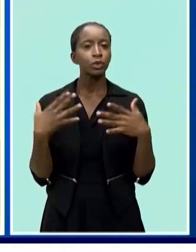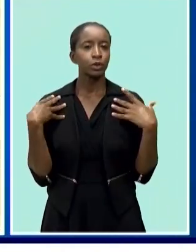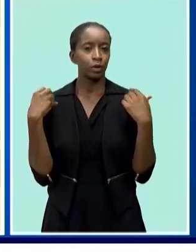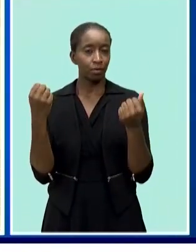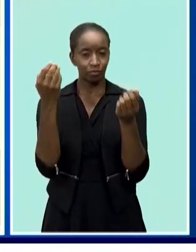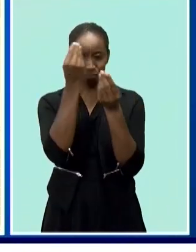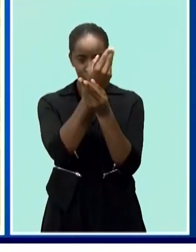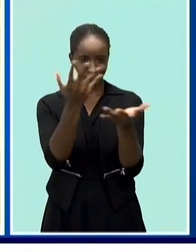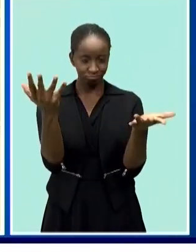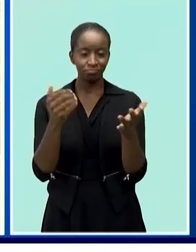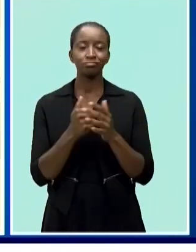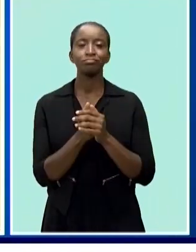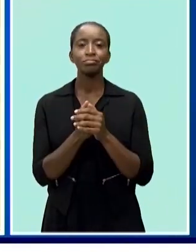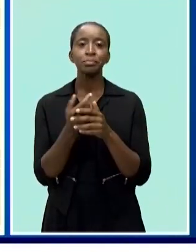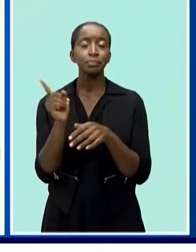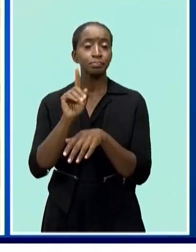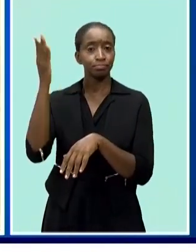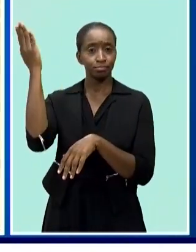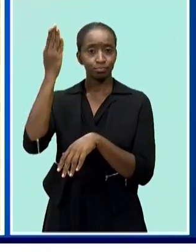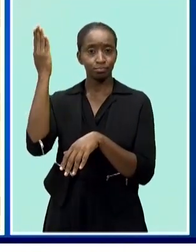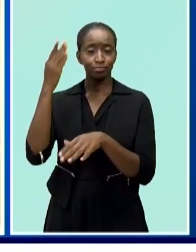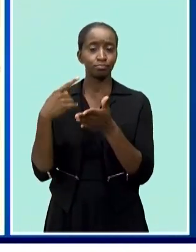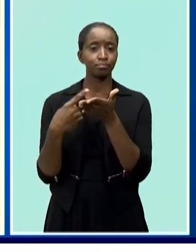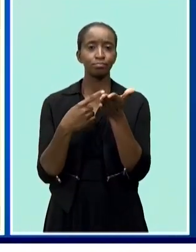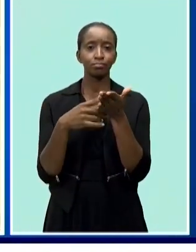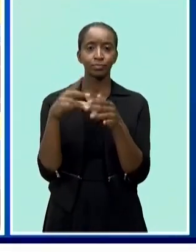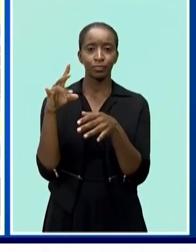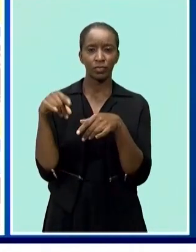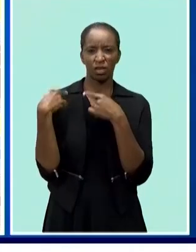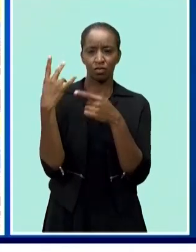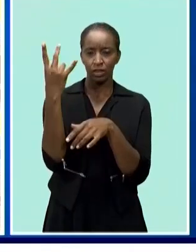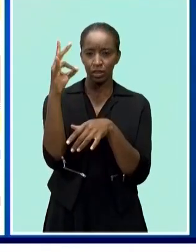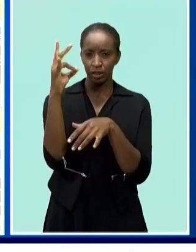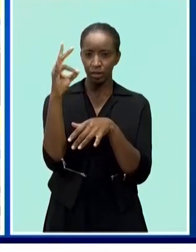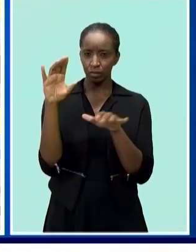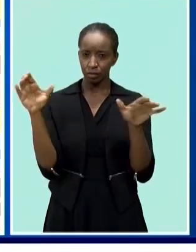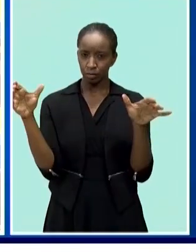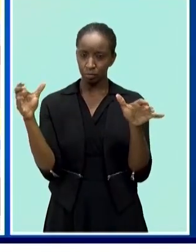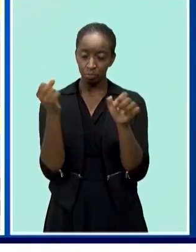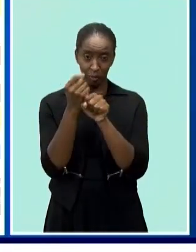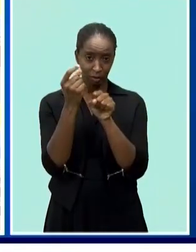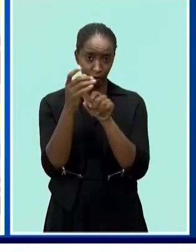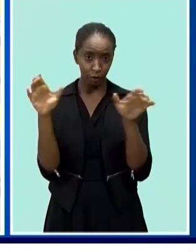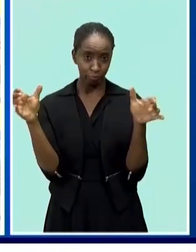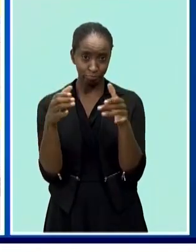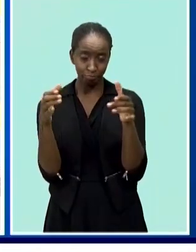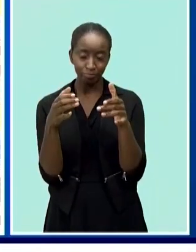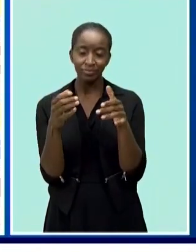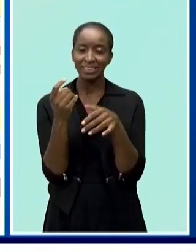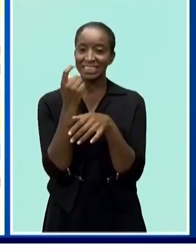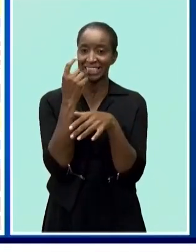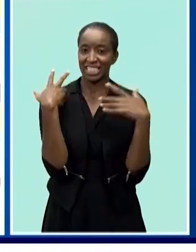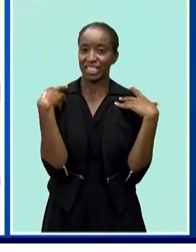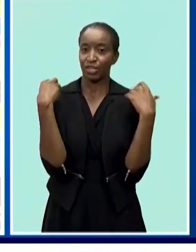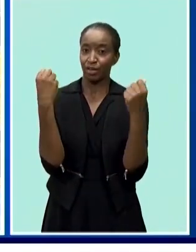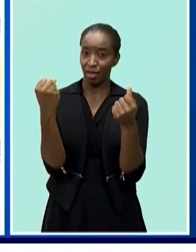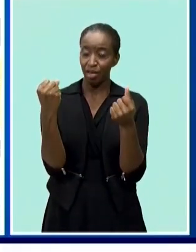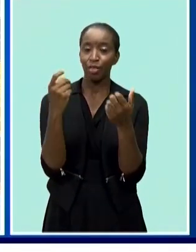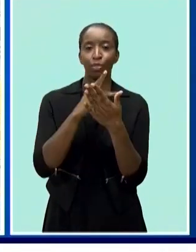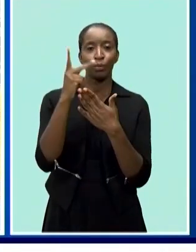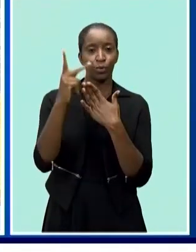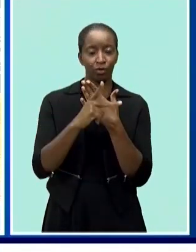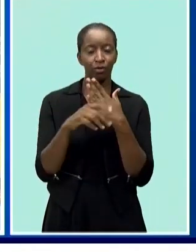Jeffrey Bostic, as he addressed the 17th Annual Caribbean Dental Program Convention at the Accra Beach Hotel today. He says that this